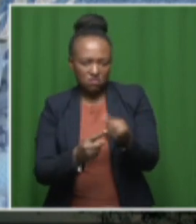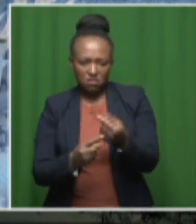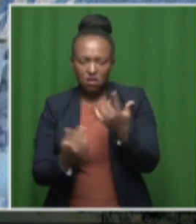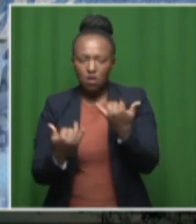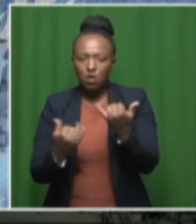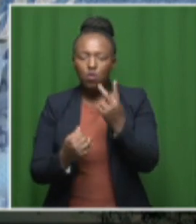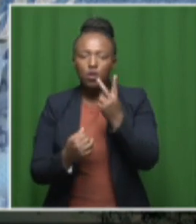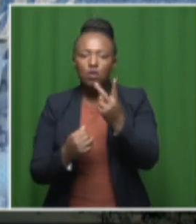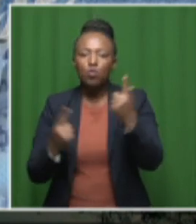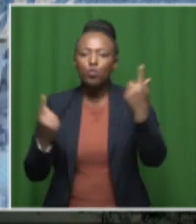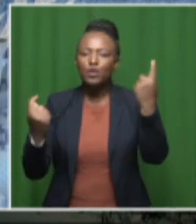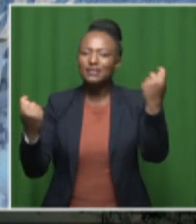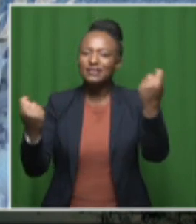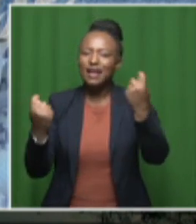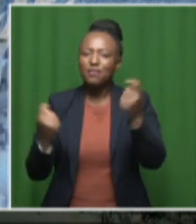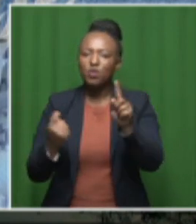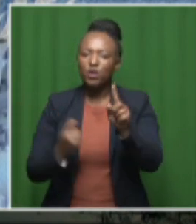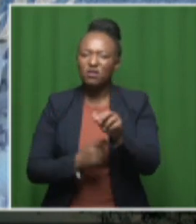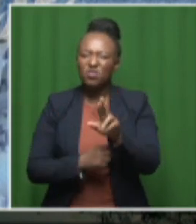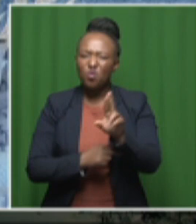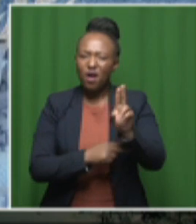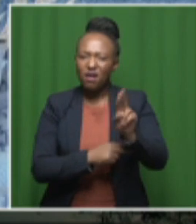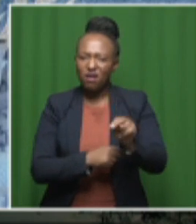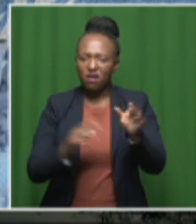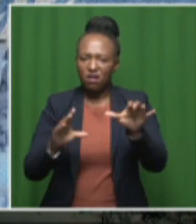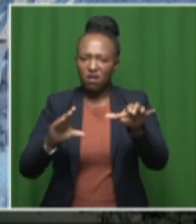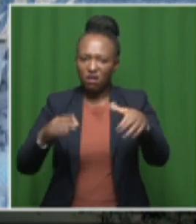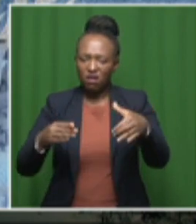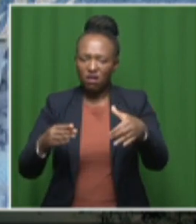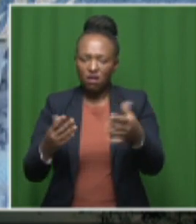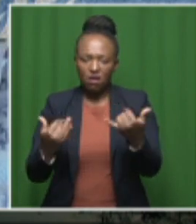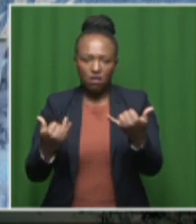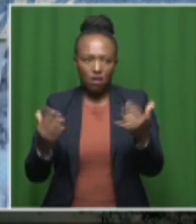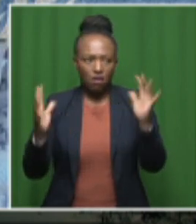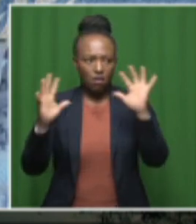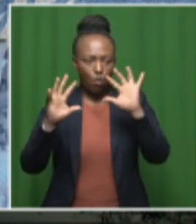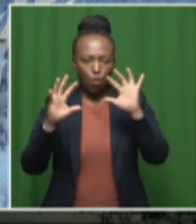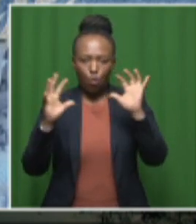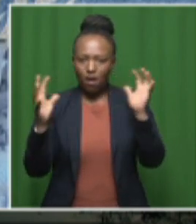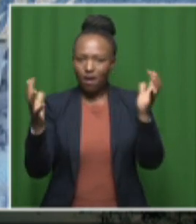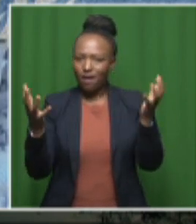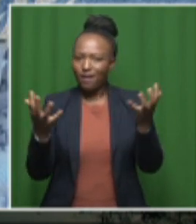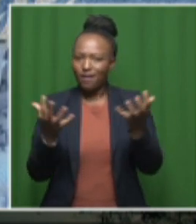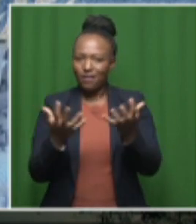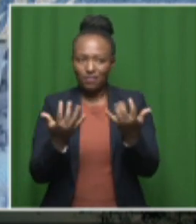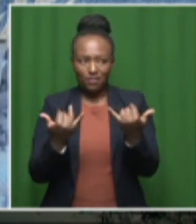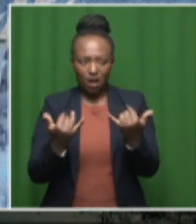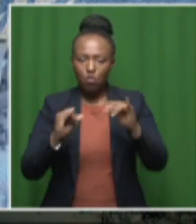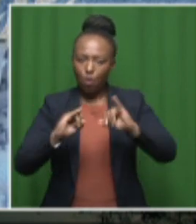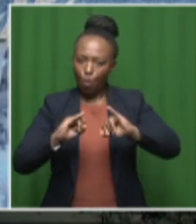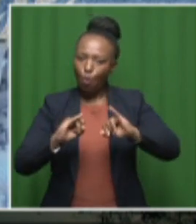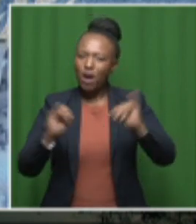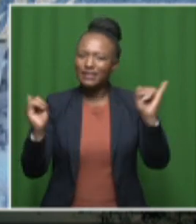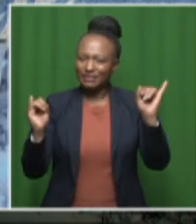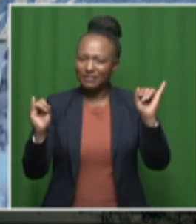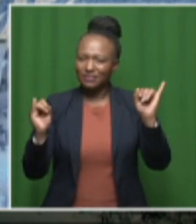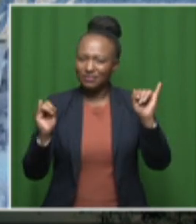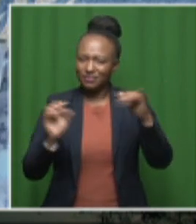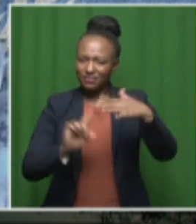do we celebrate for the UN when, in fact, at this point in time, the world's never been in a worse situation?